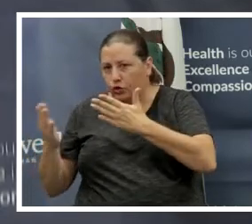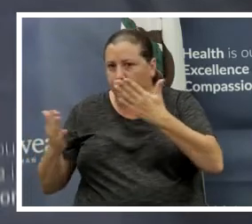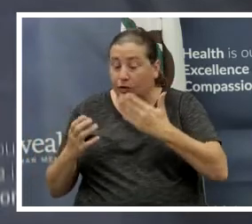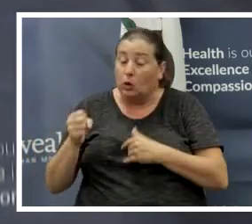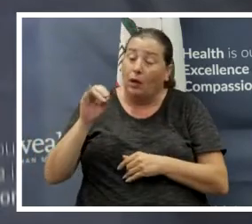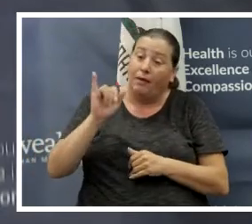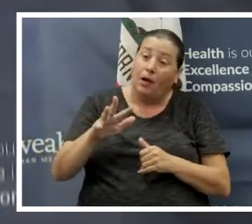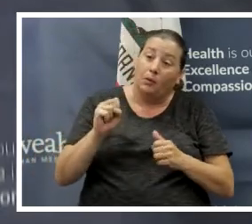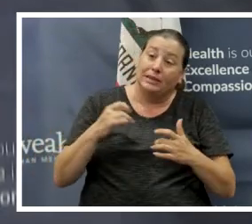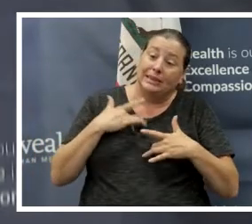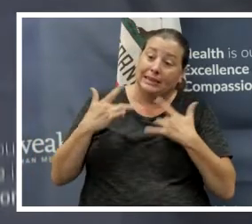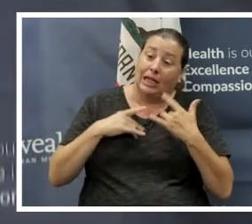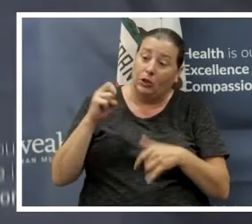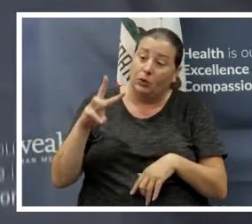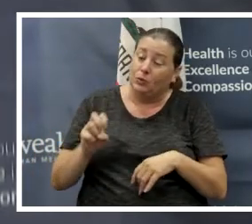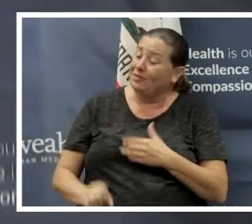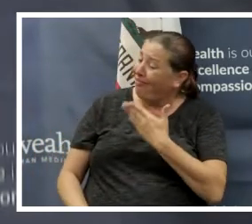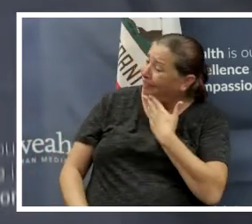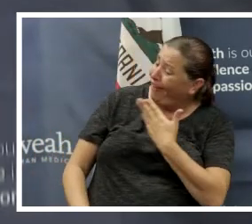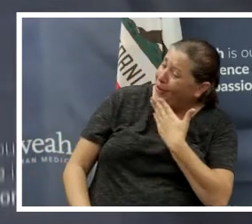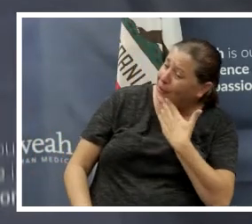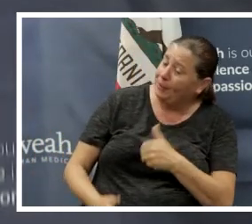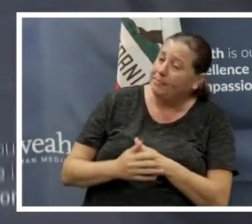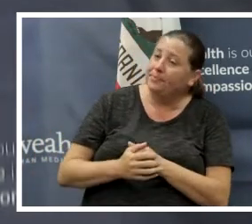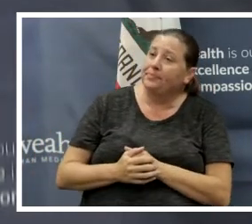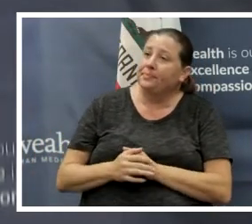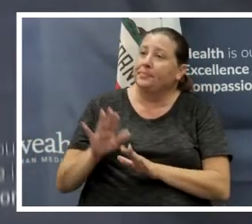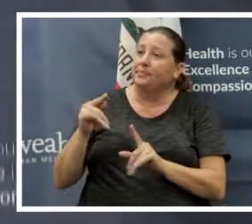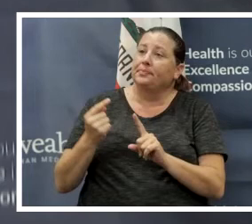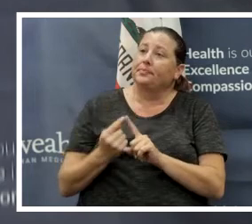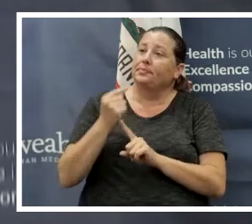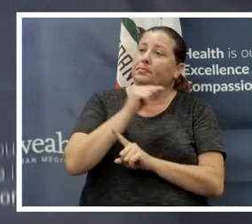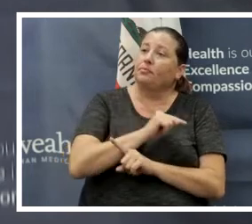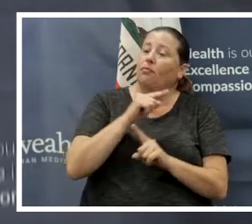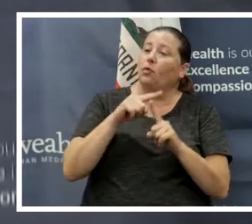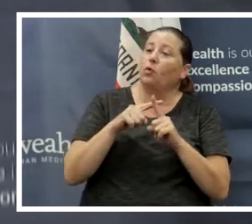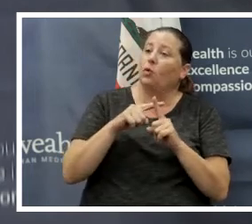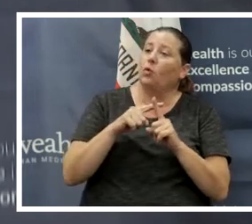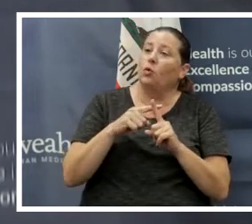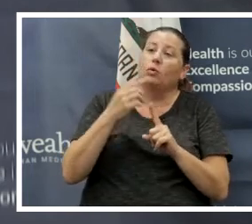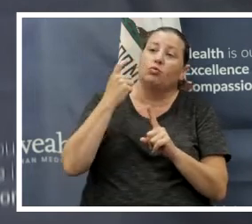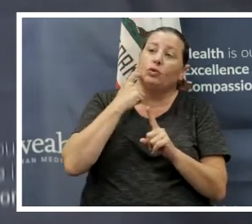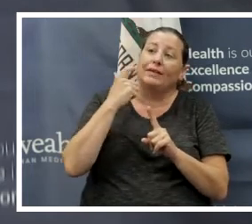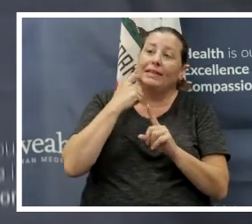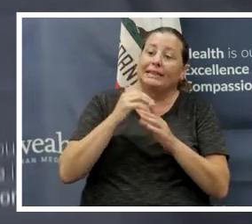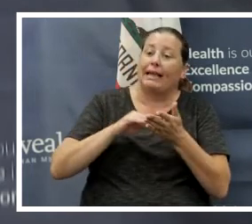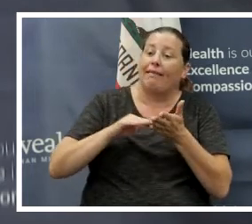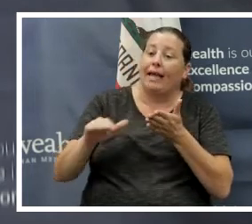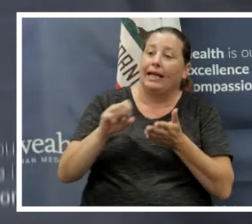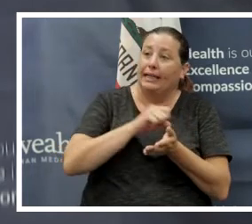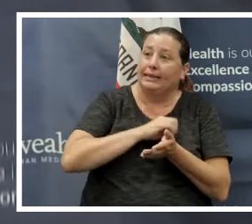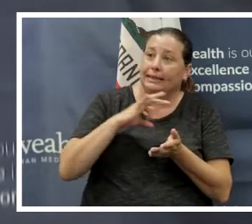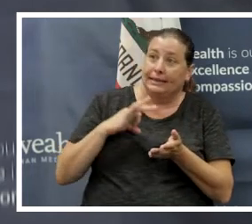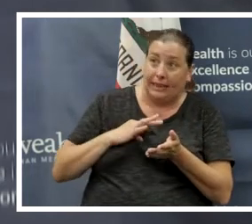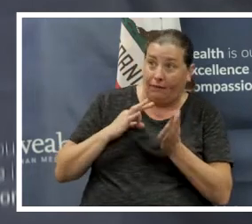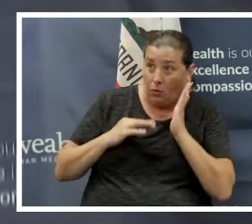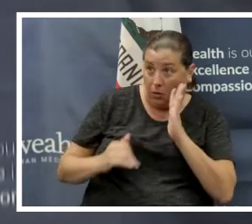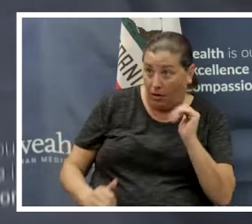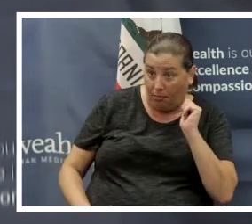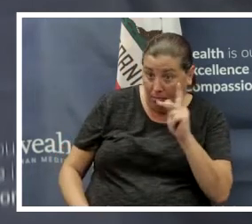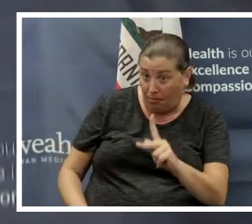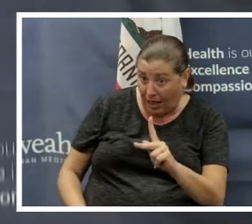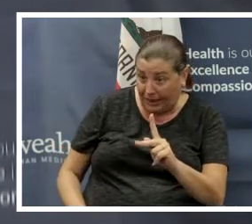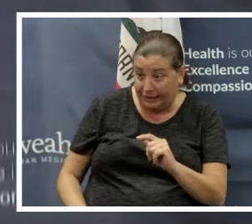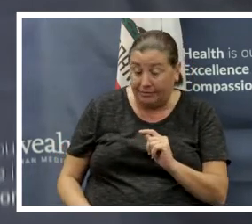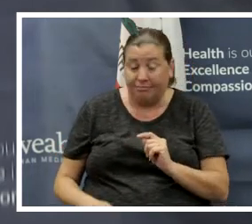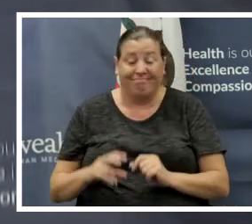exciting news. Yeah, thank you for that. So let's go back to the question about the previously laid off staff. Are they coming back or?